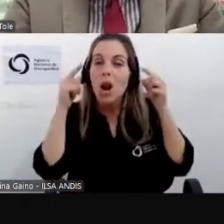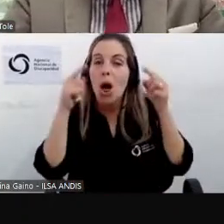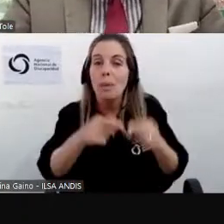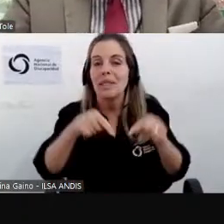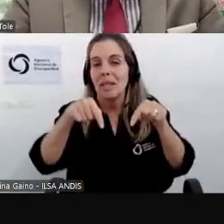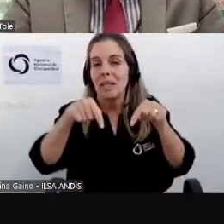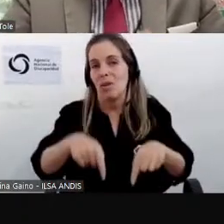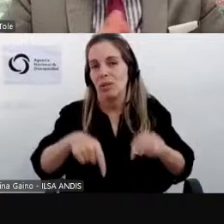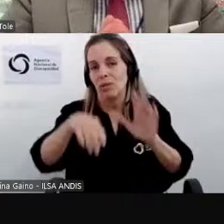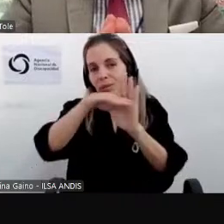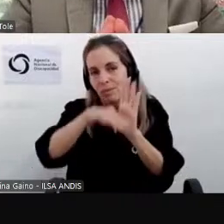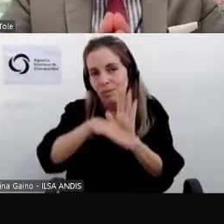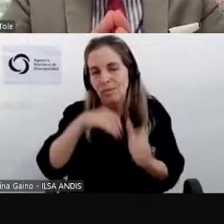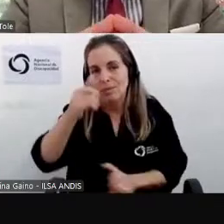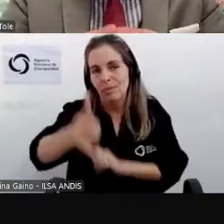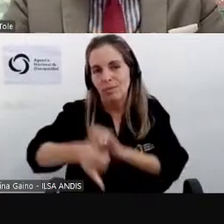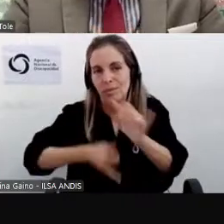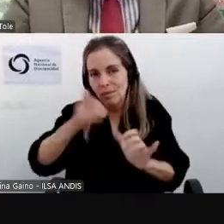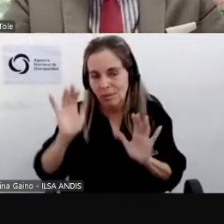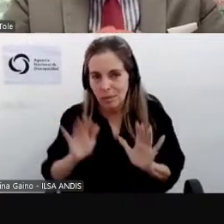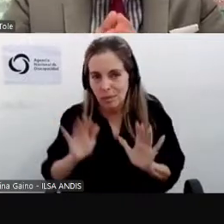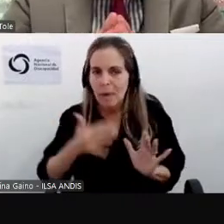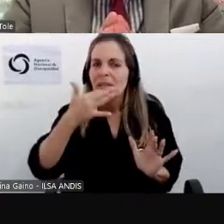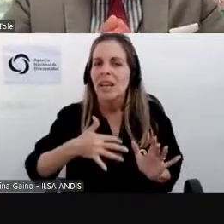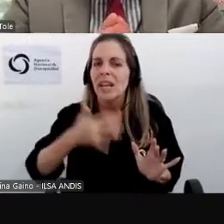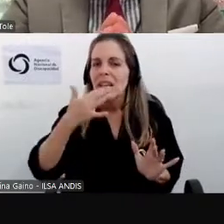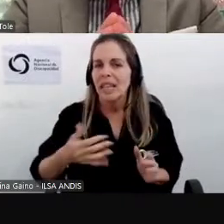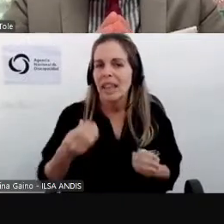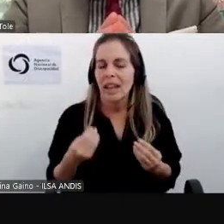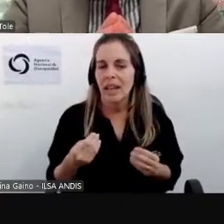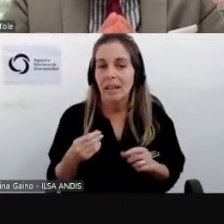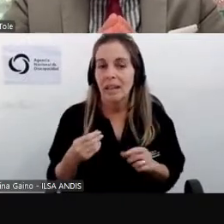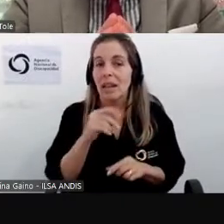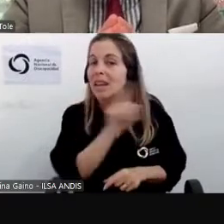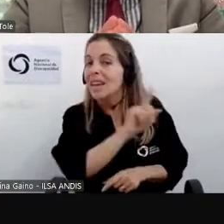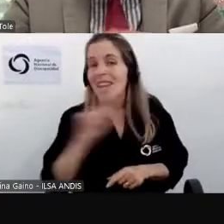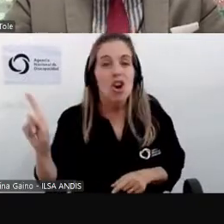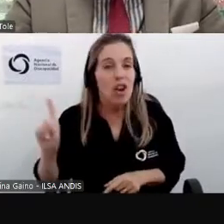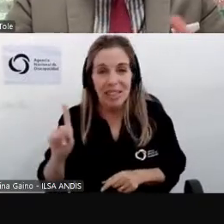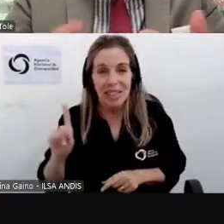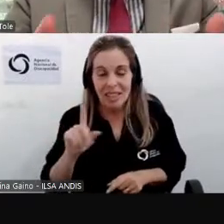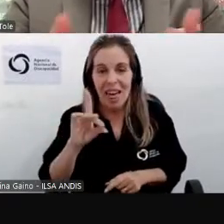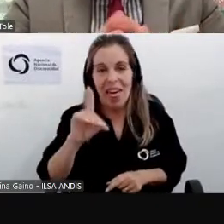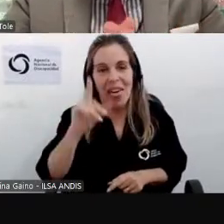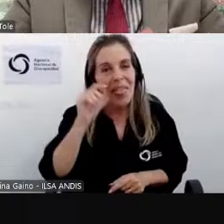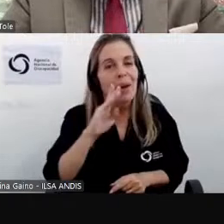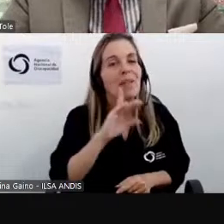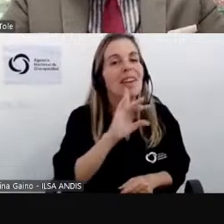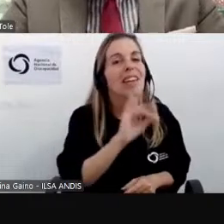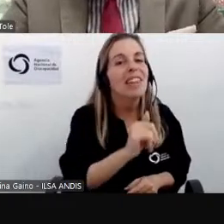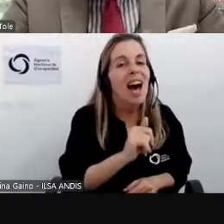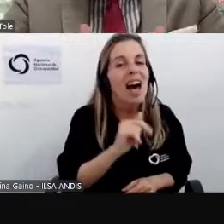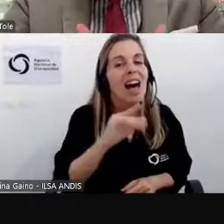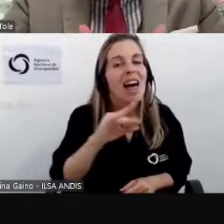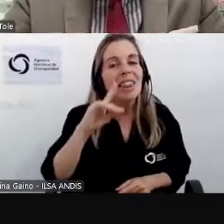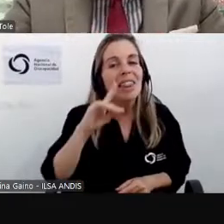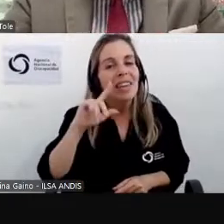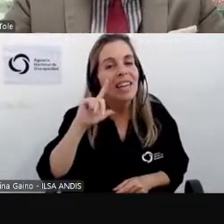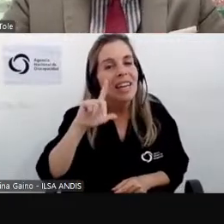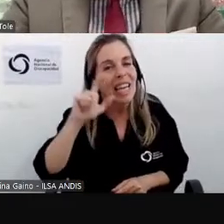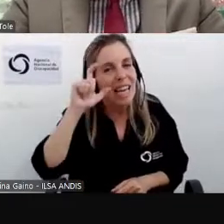will start with the purpose of this discussion, that is to understand what is not due